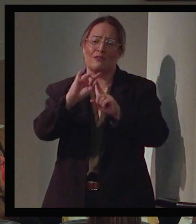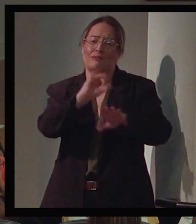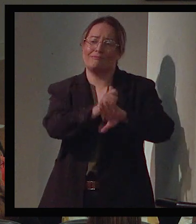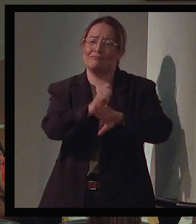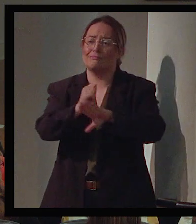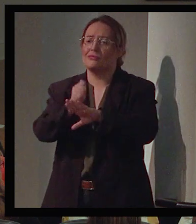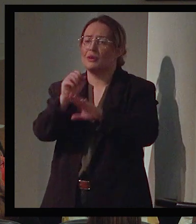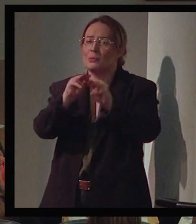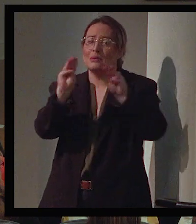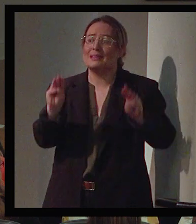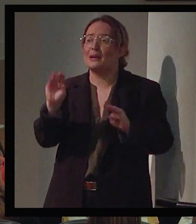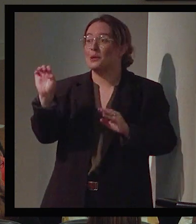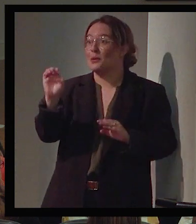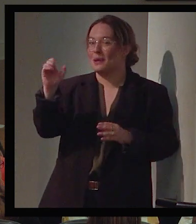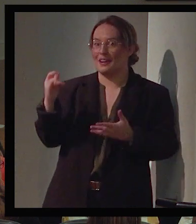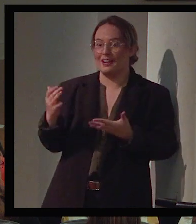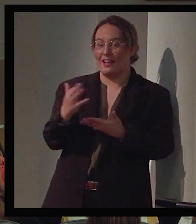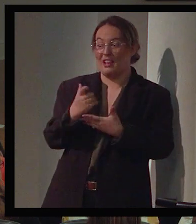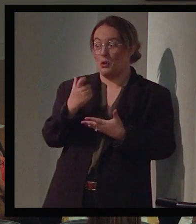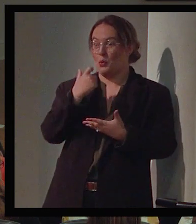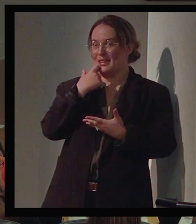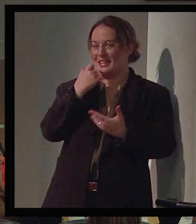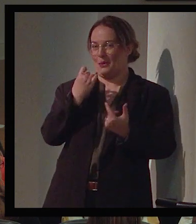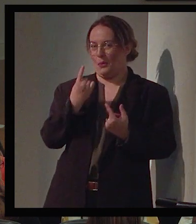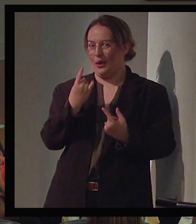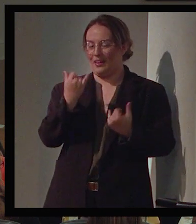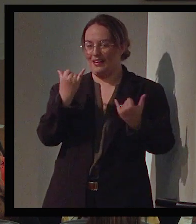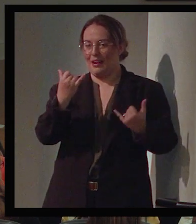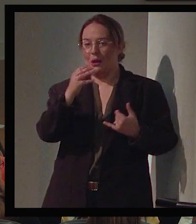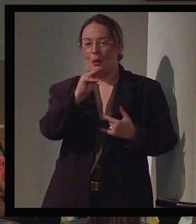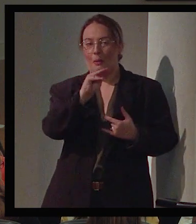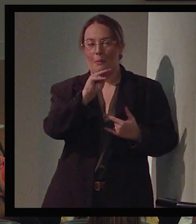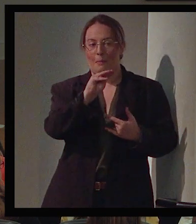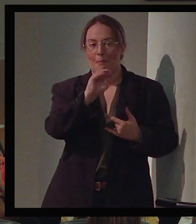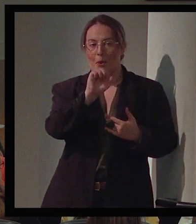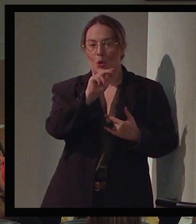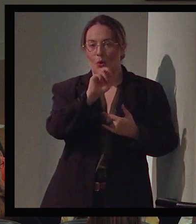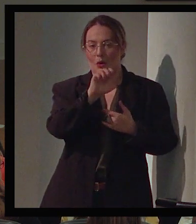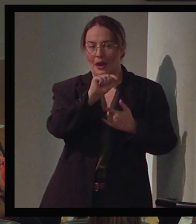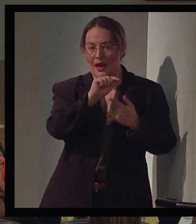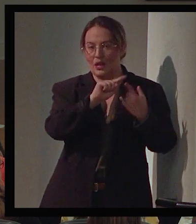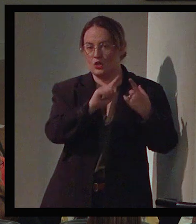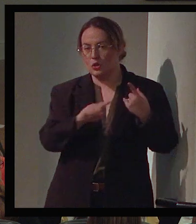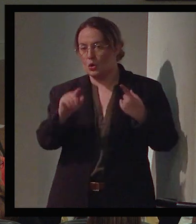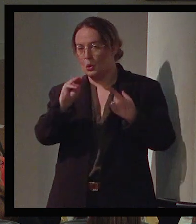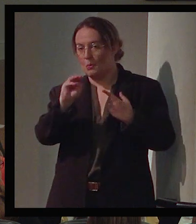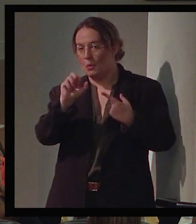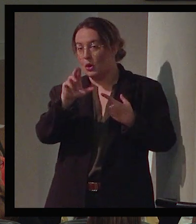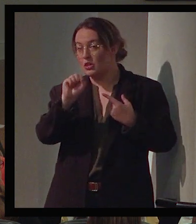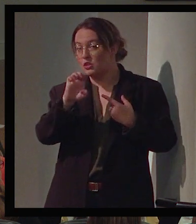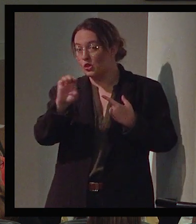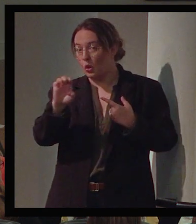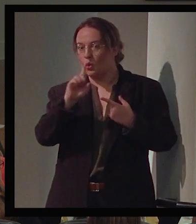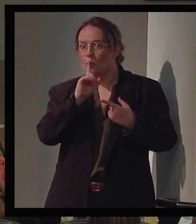collection, including most recently Monet to Marceau, the Real and Imagined European Art